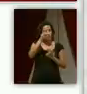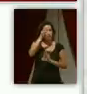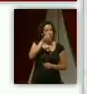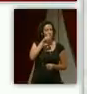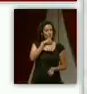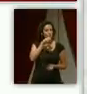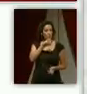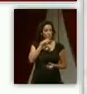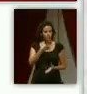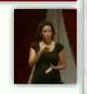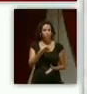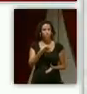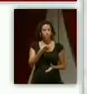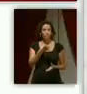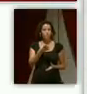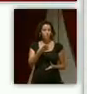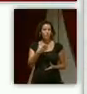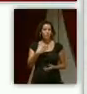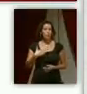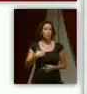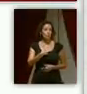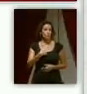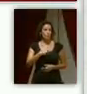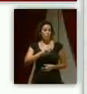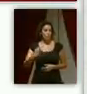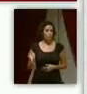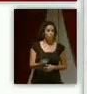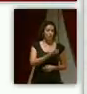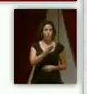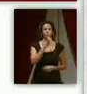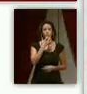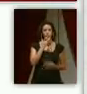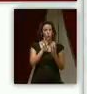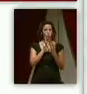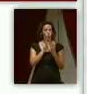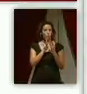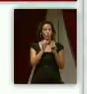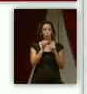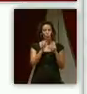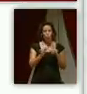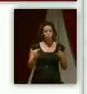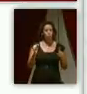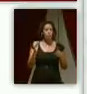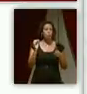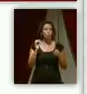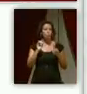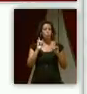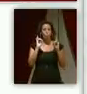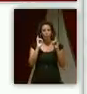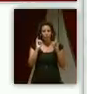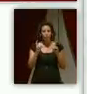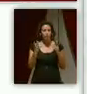When you click on every single smartphone, you can take a look at the display of the functionalities. For example,